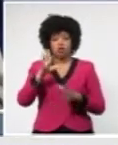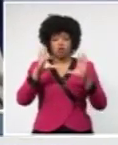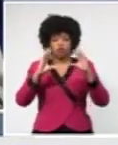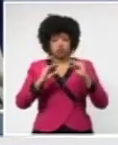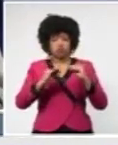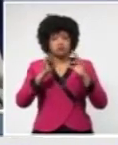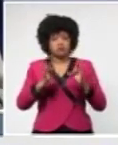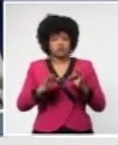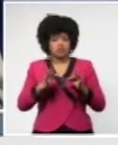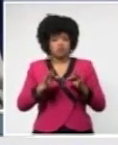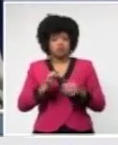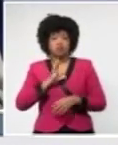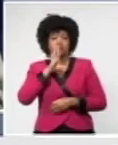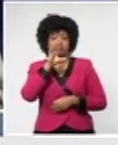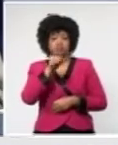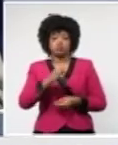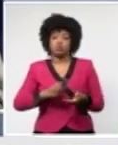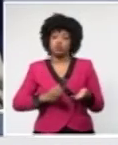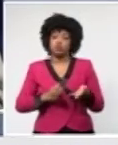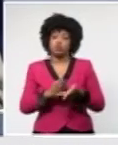Yesterday,